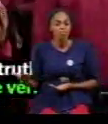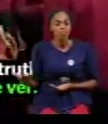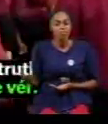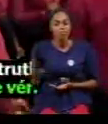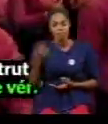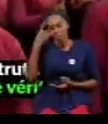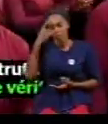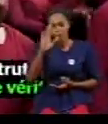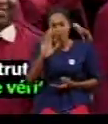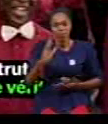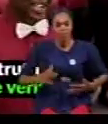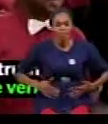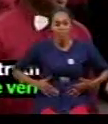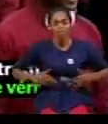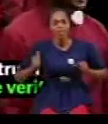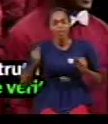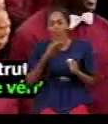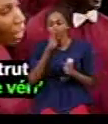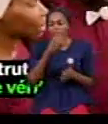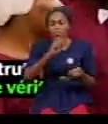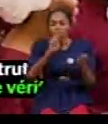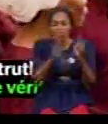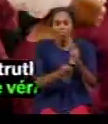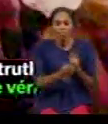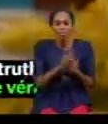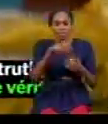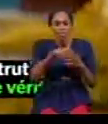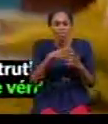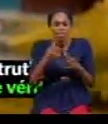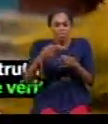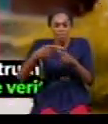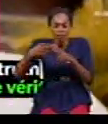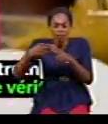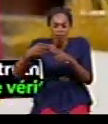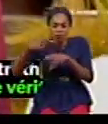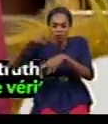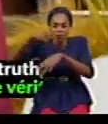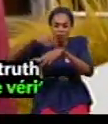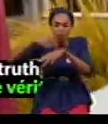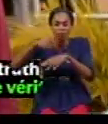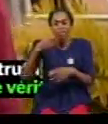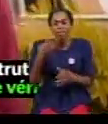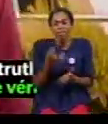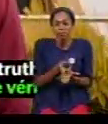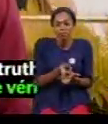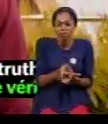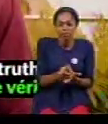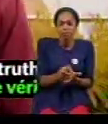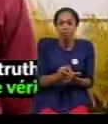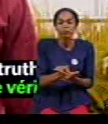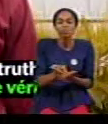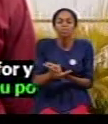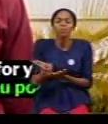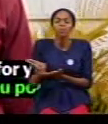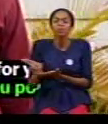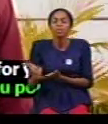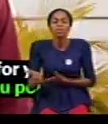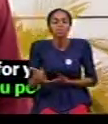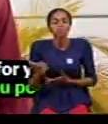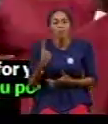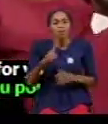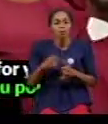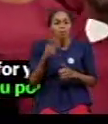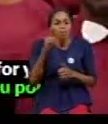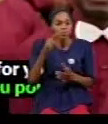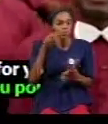For your life can be changed in the moment of truth, when you